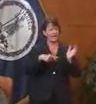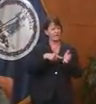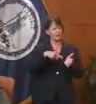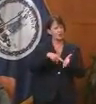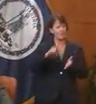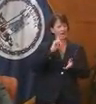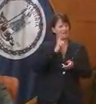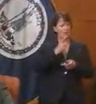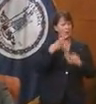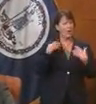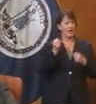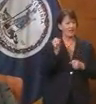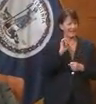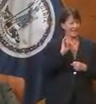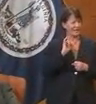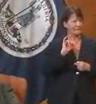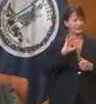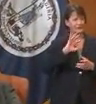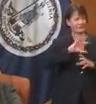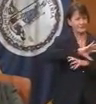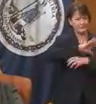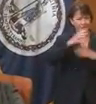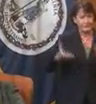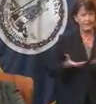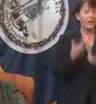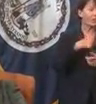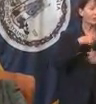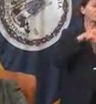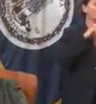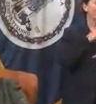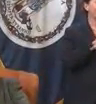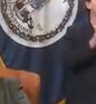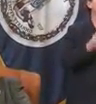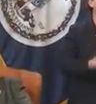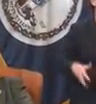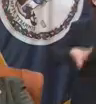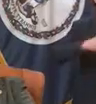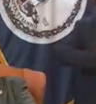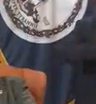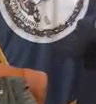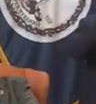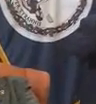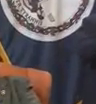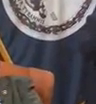swept up into a safety net, which we should have in the United States, the most prosperous nation in the world.